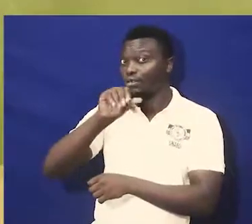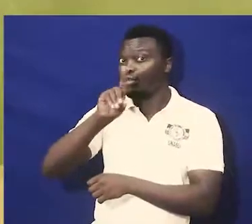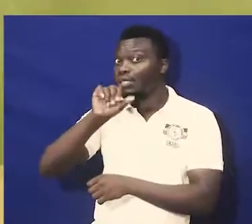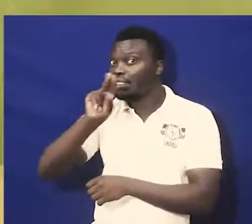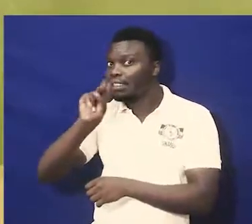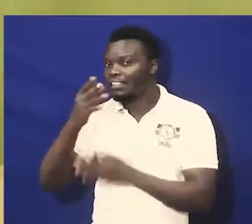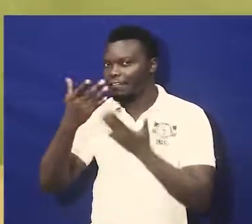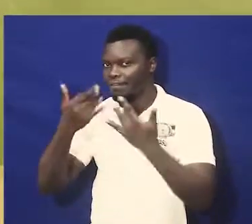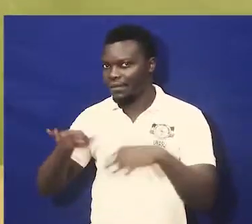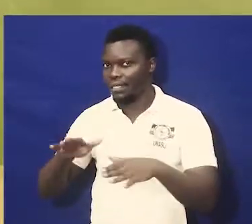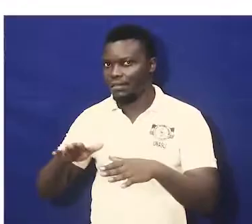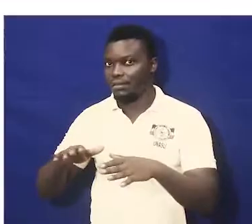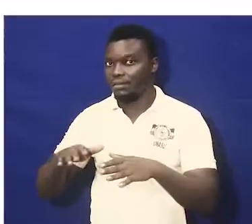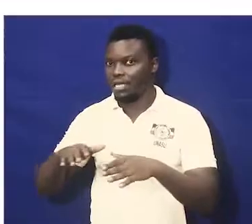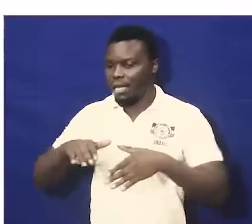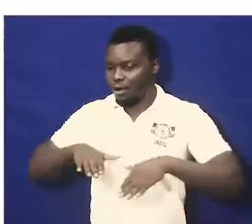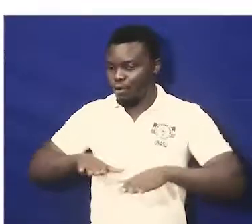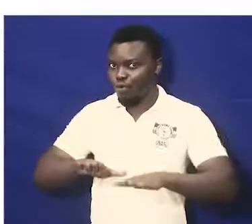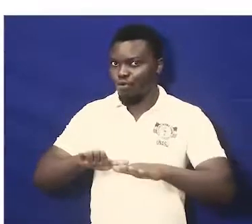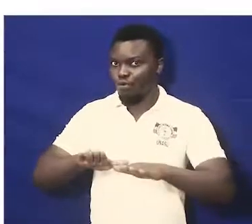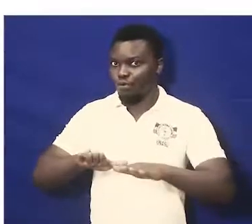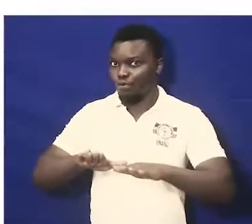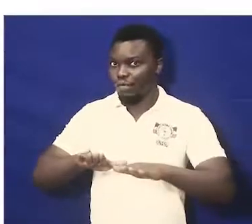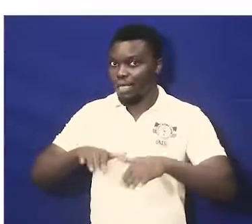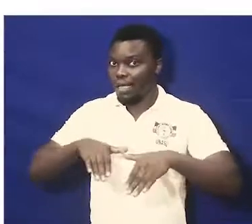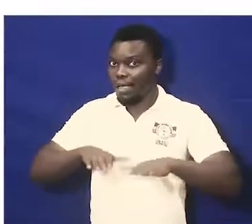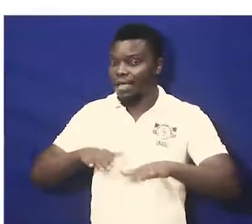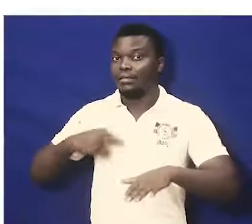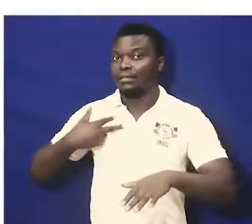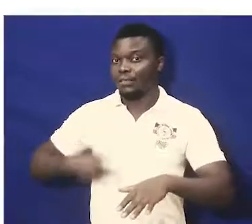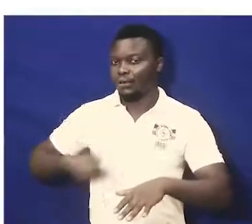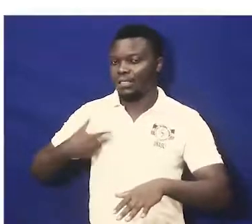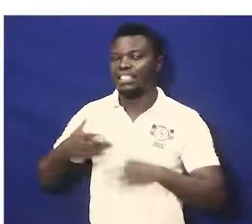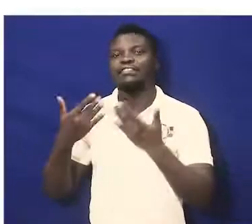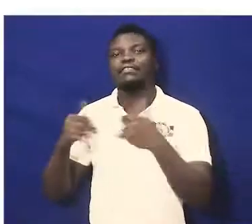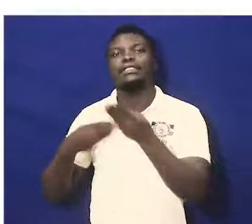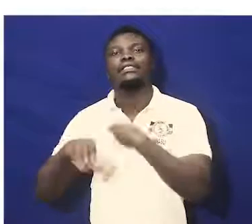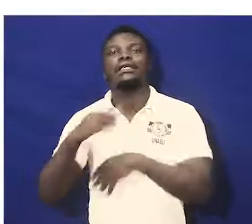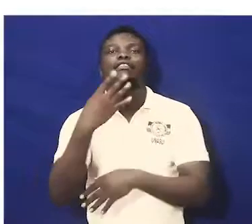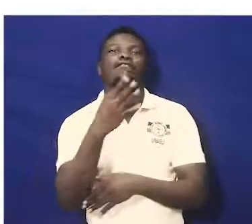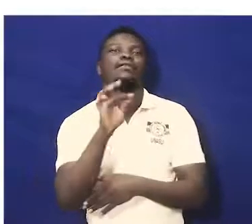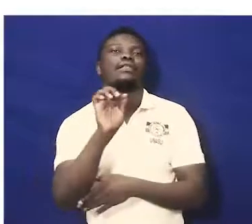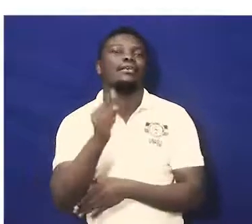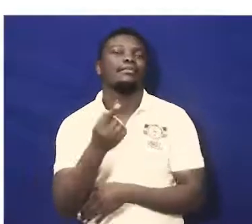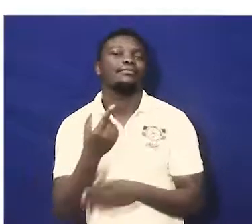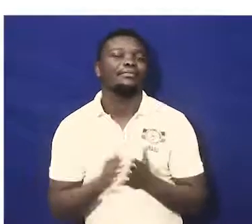uniform or the skirt, she sells it at 48,000.